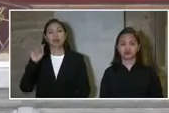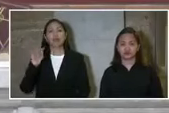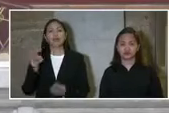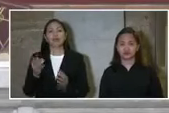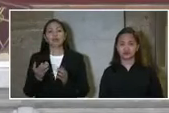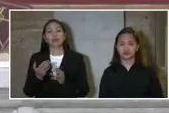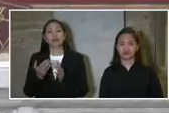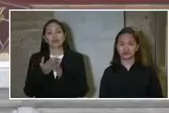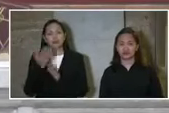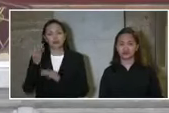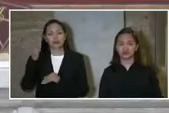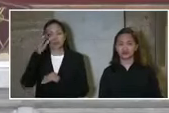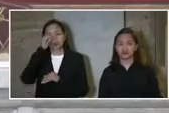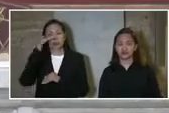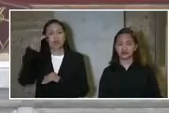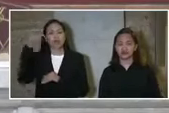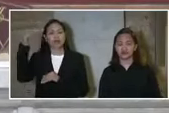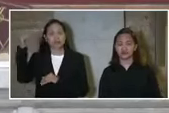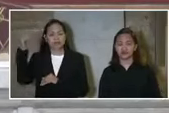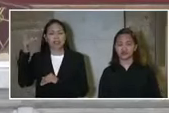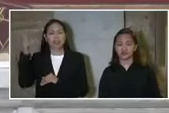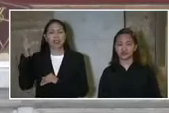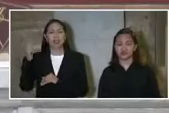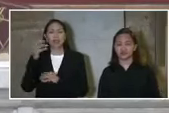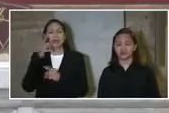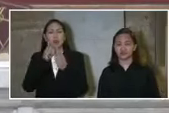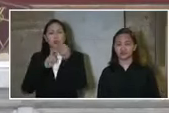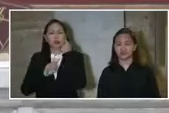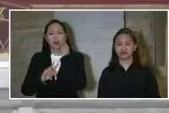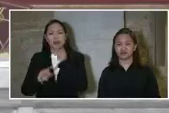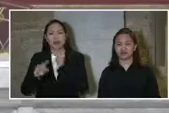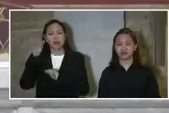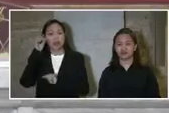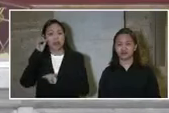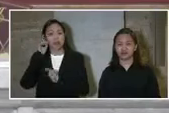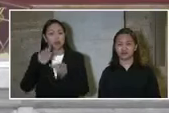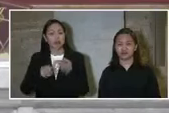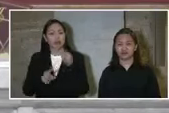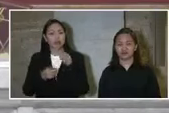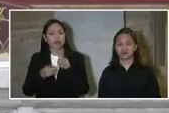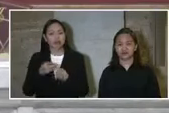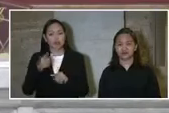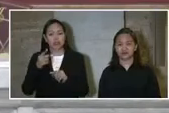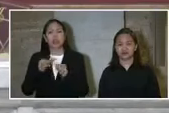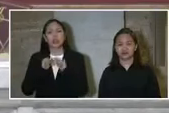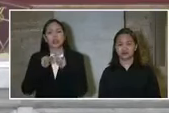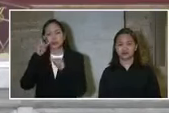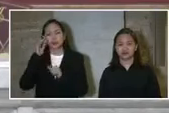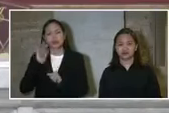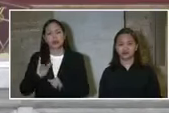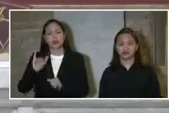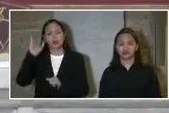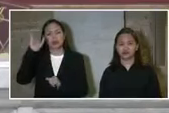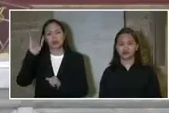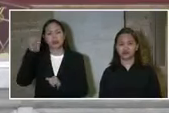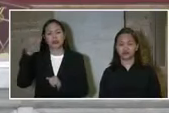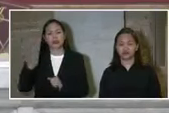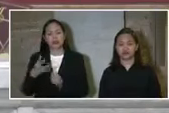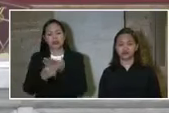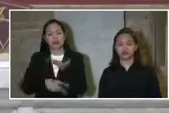he wept for Lazarus his friend, and as Eternal God raised him from the